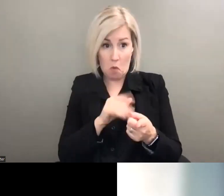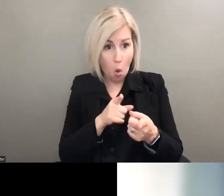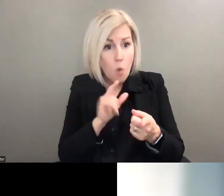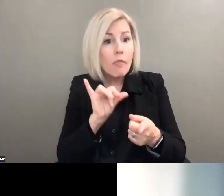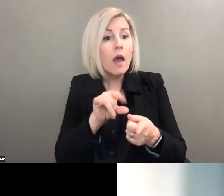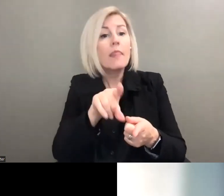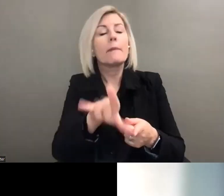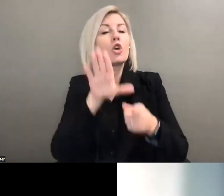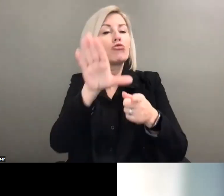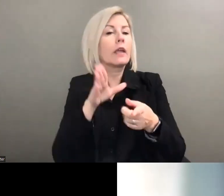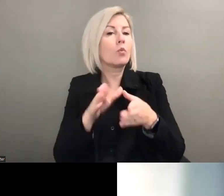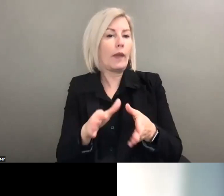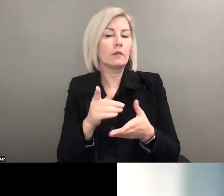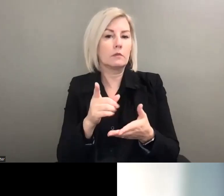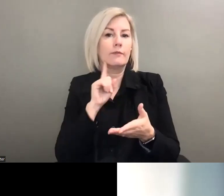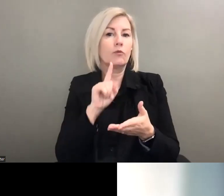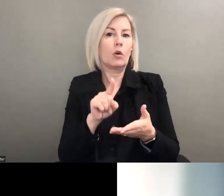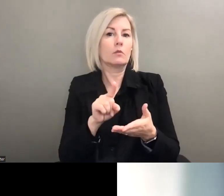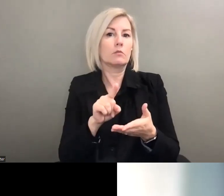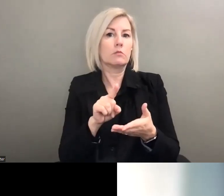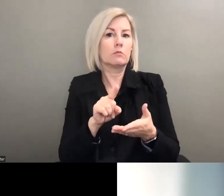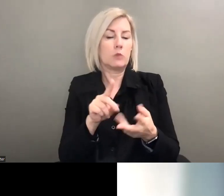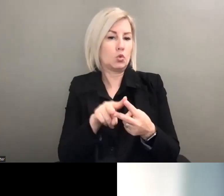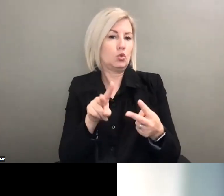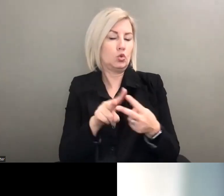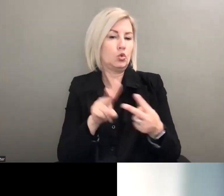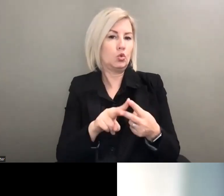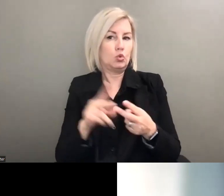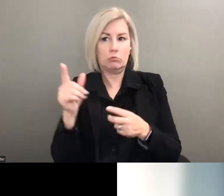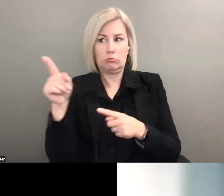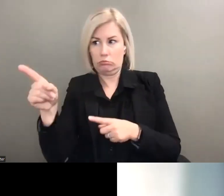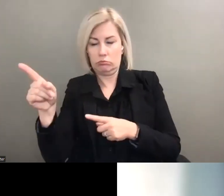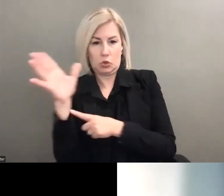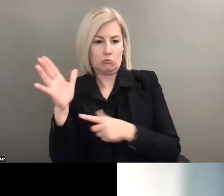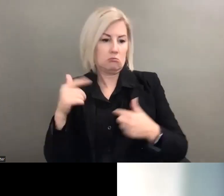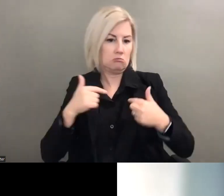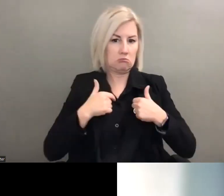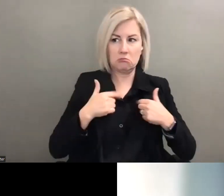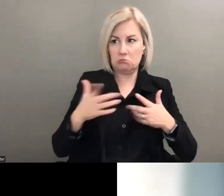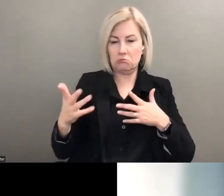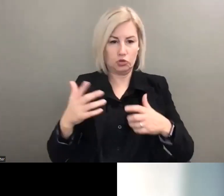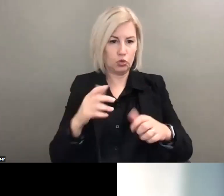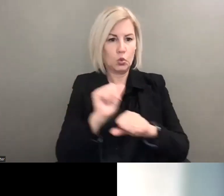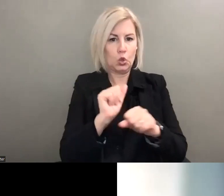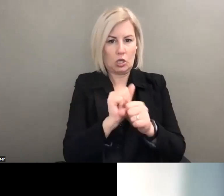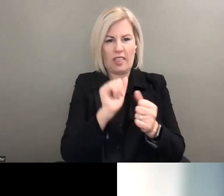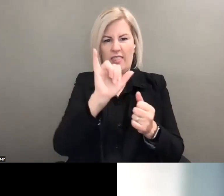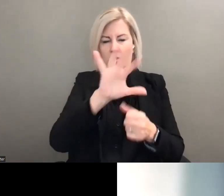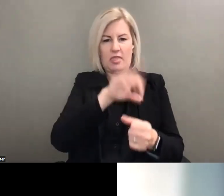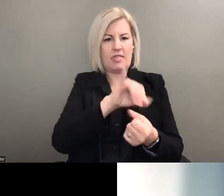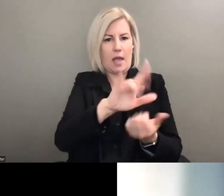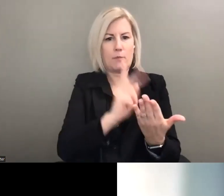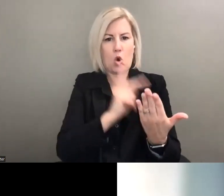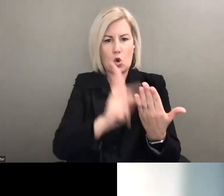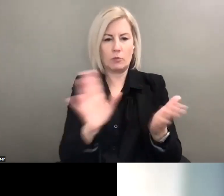can be a great way for those two presenters, you and another presenter, to leverage this program to